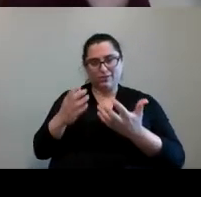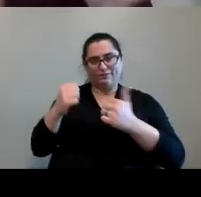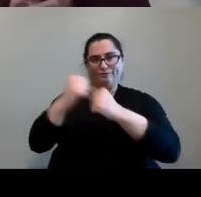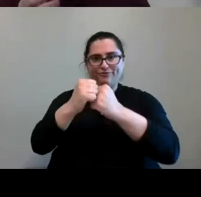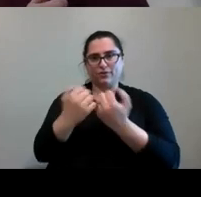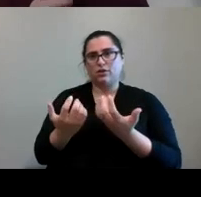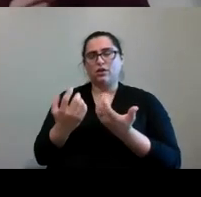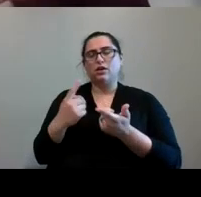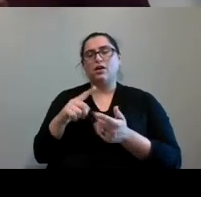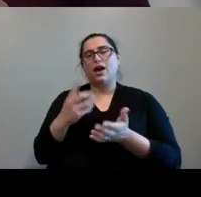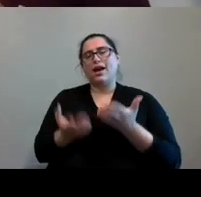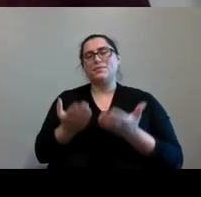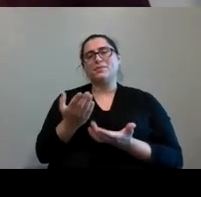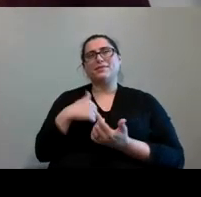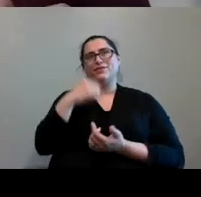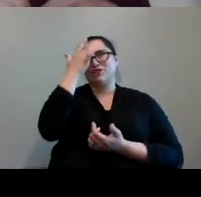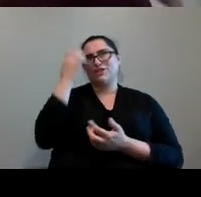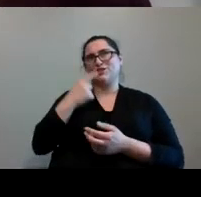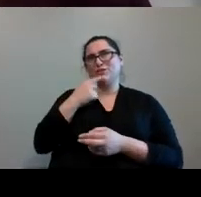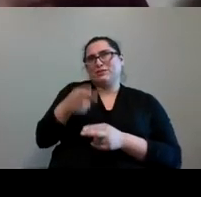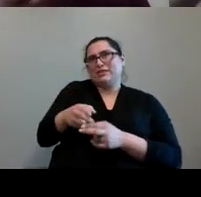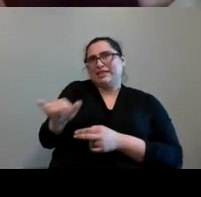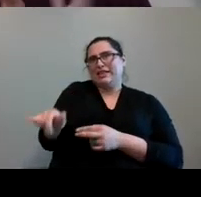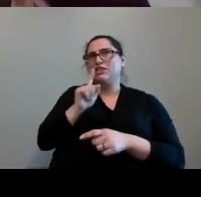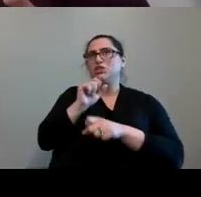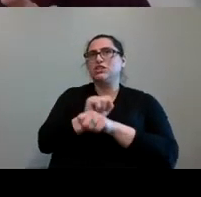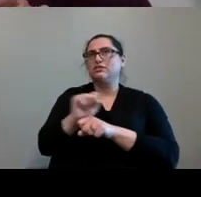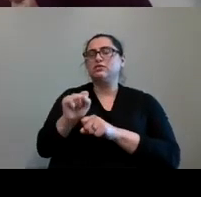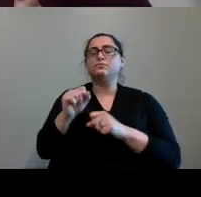I maybe forgot to mention. So even if